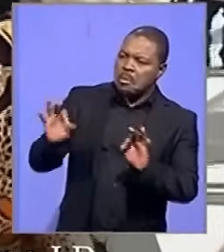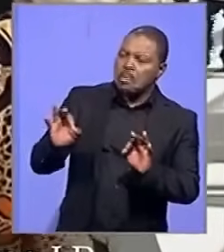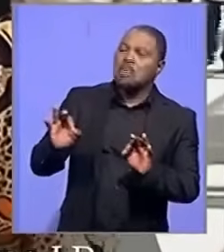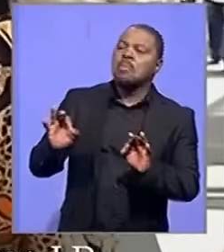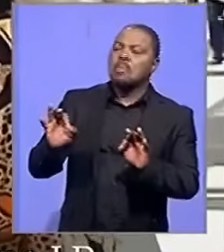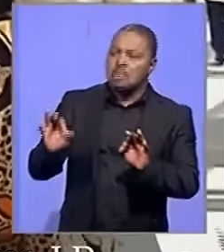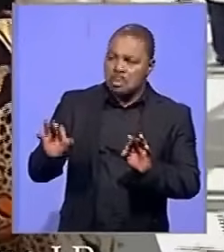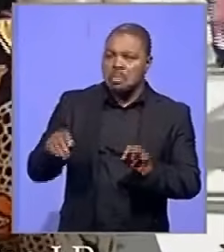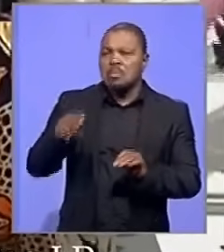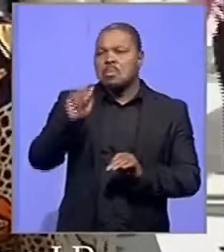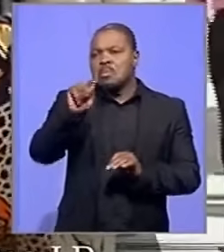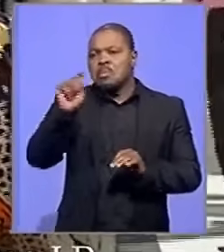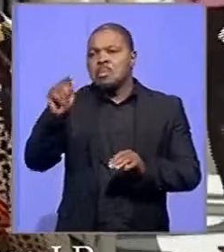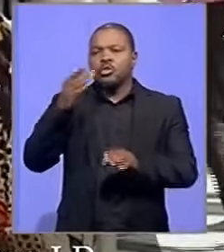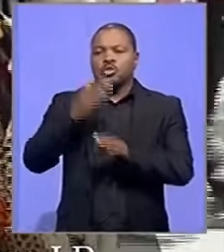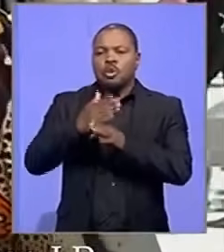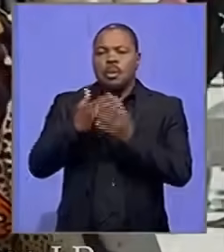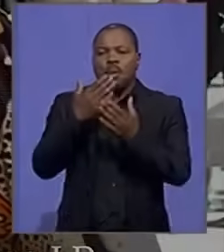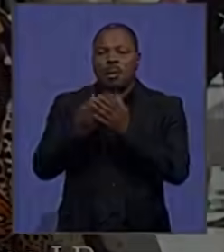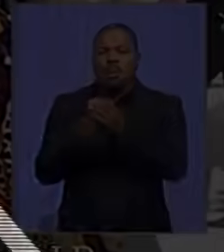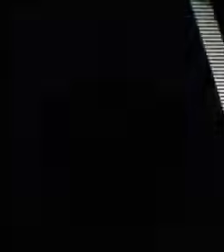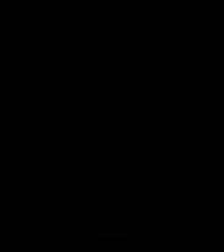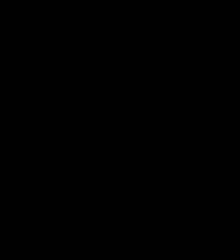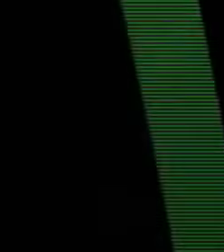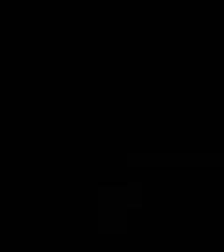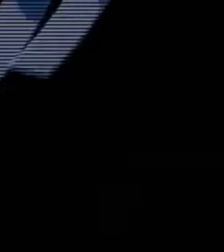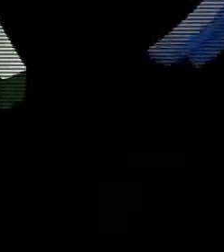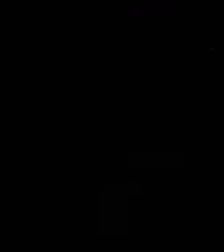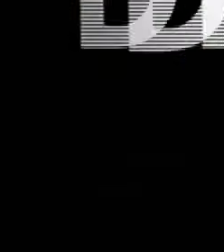to make sure that jobs are being created.